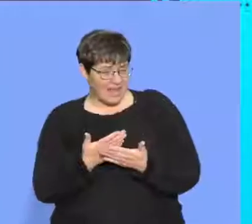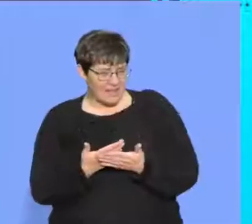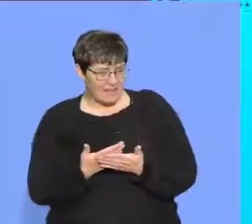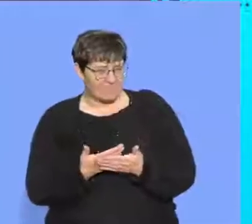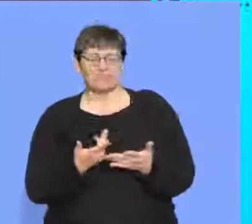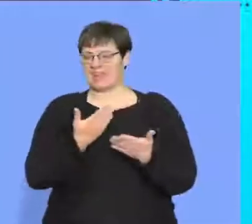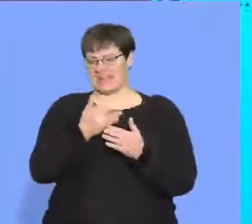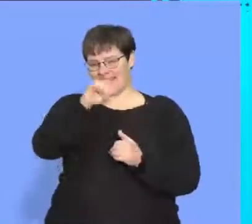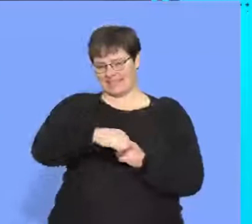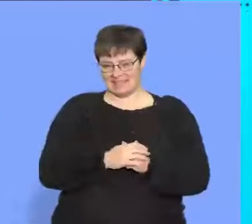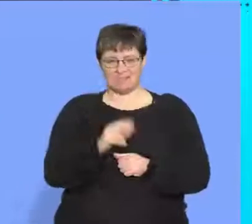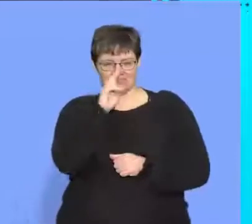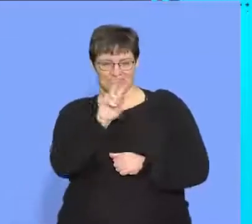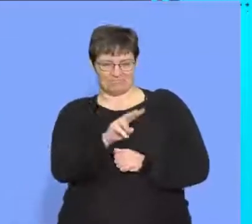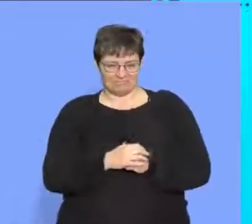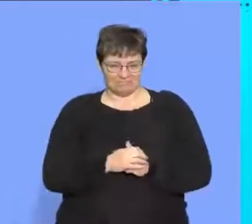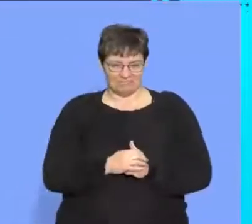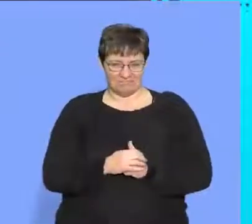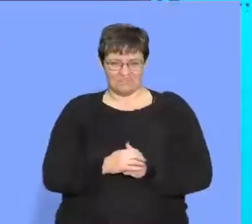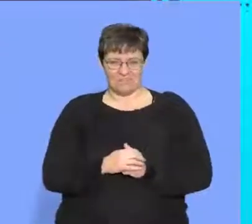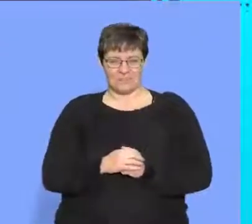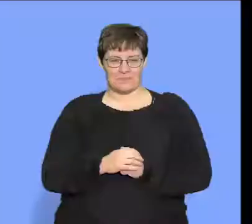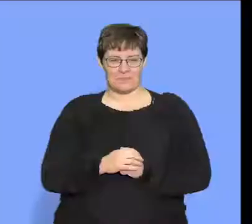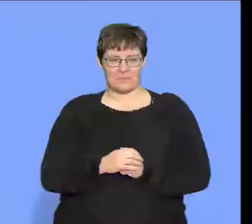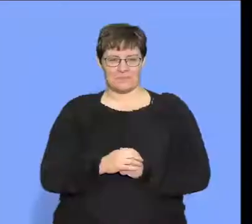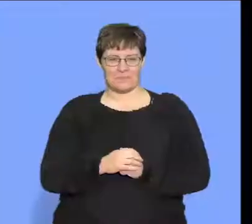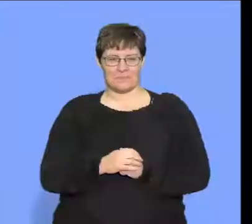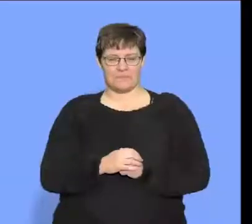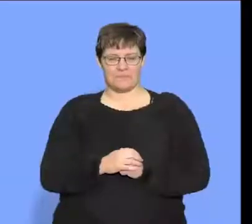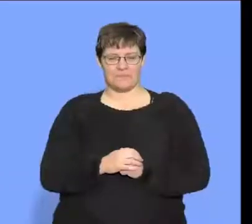well? Absolutely we can. Let's have a look.